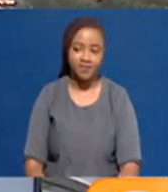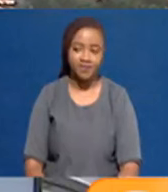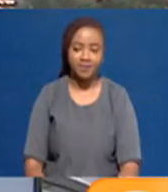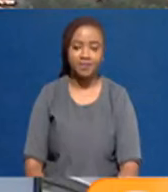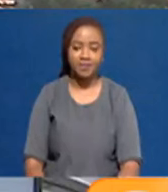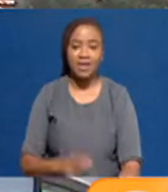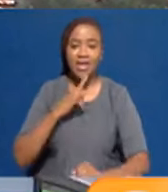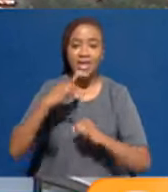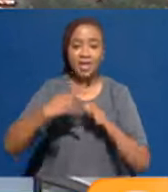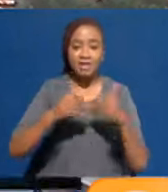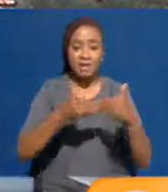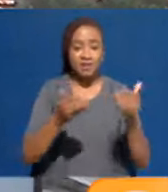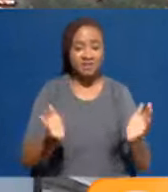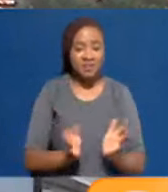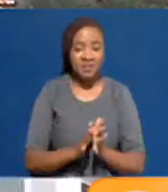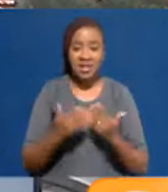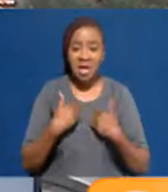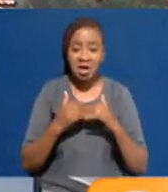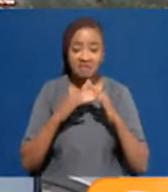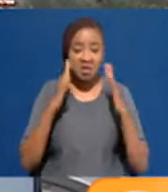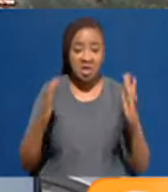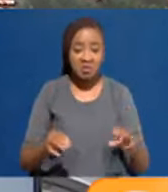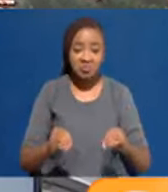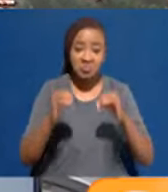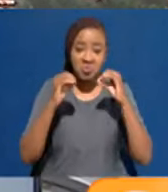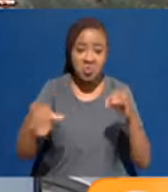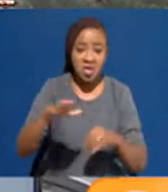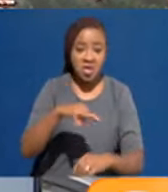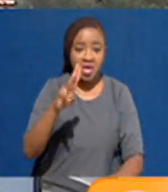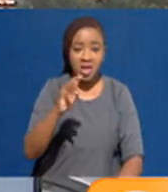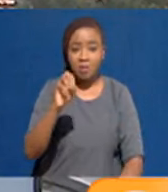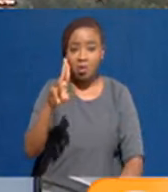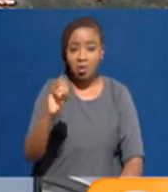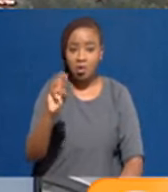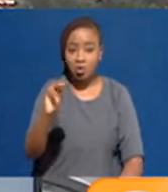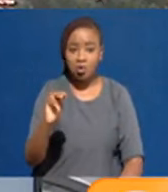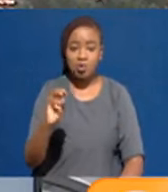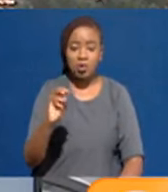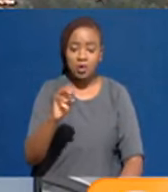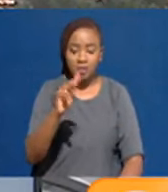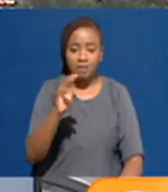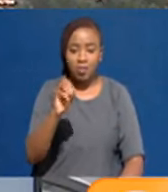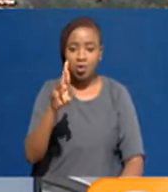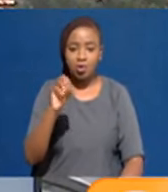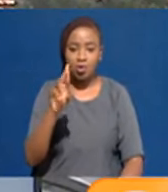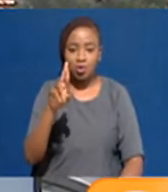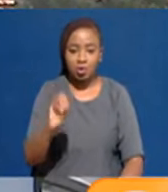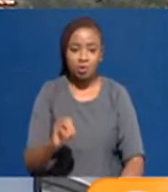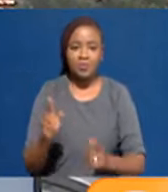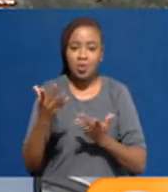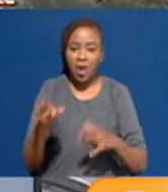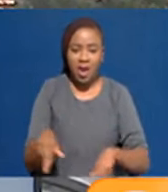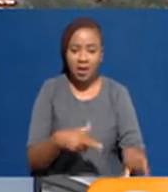More than 800 families have been rendered homeless in Mororo, Bakuyu and Ziwani villages of Madogo, Tana River